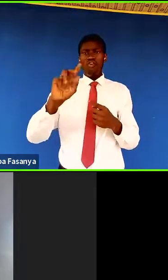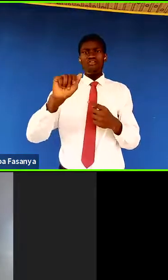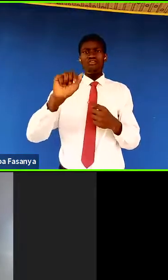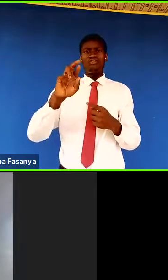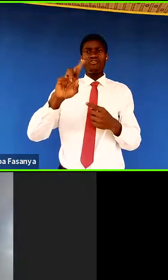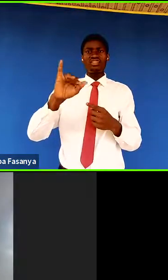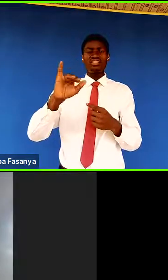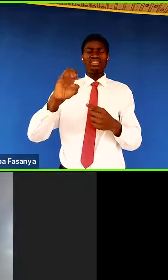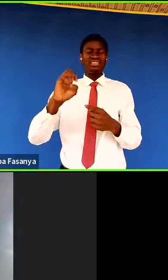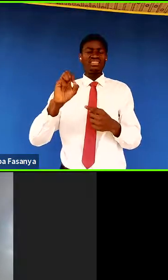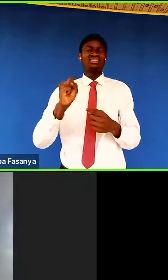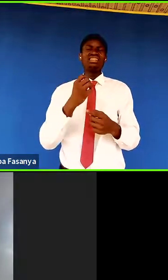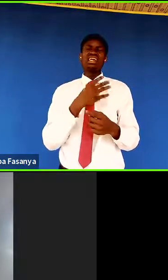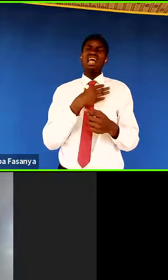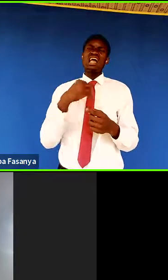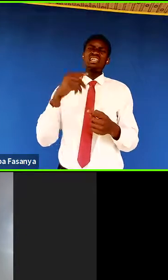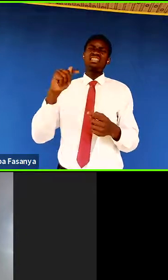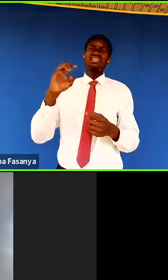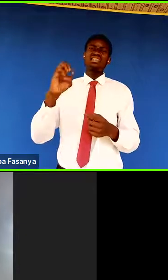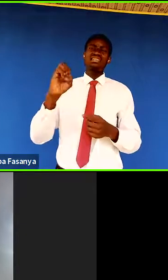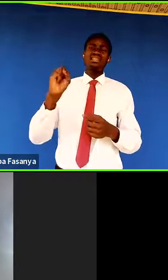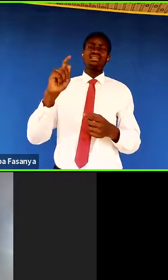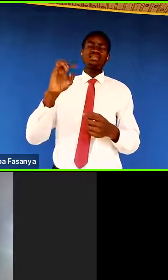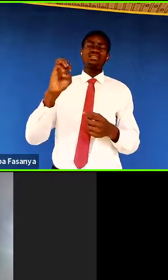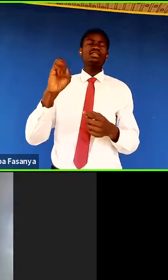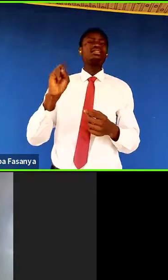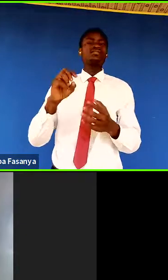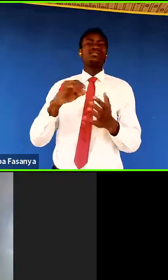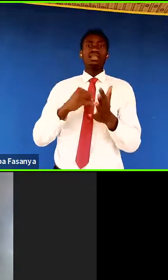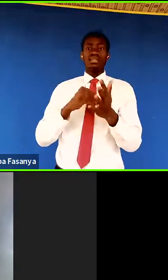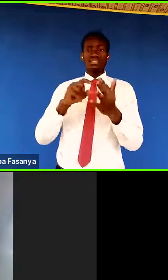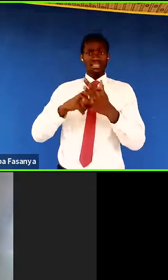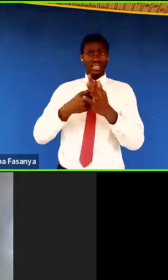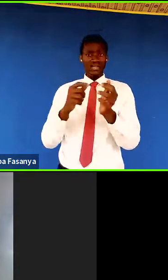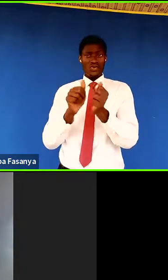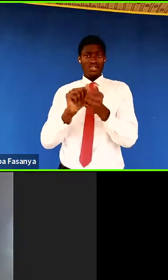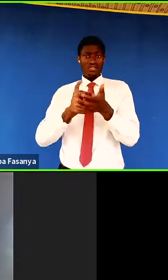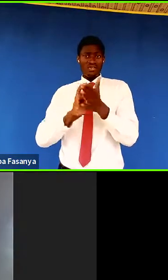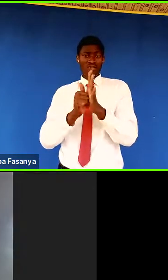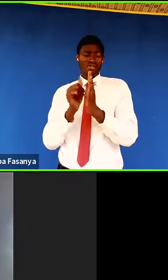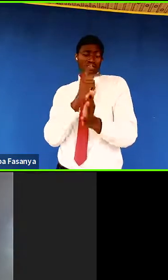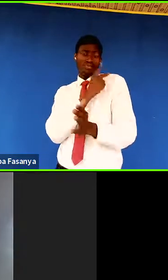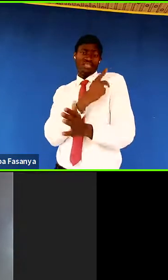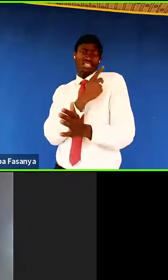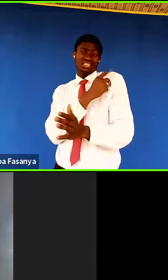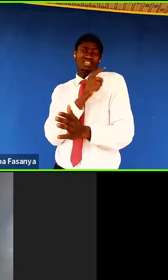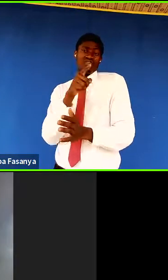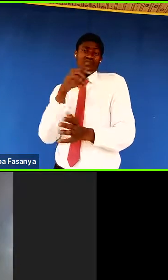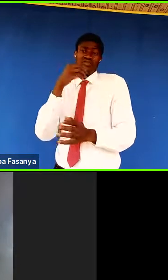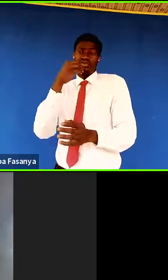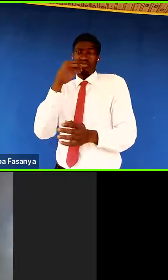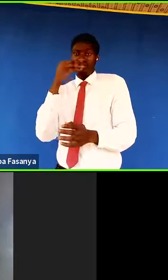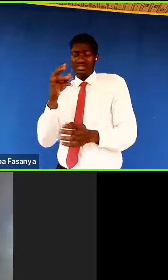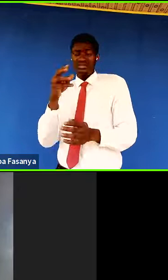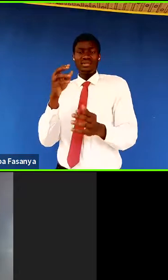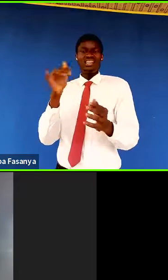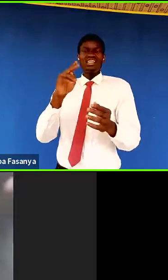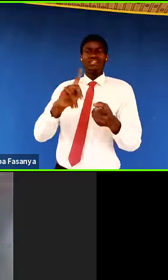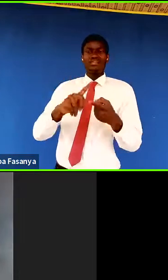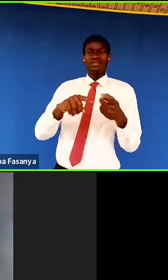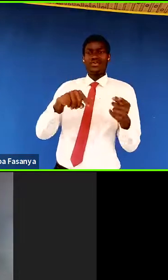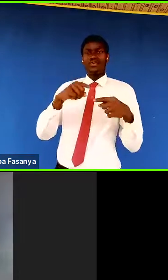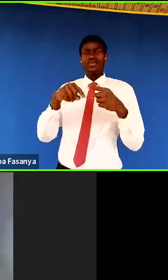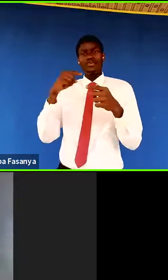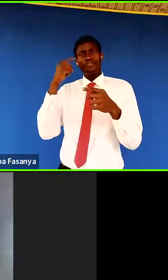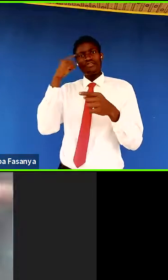patients, such that you now tell them to go for fertility preservation, where the man, if it's a male, the male can